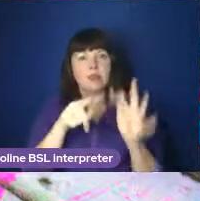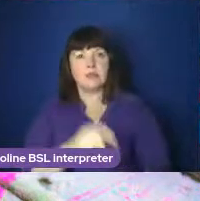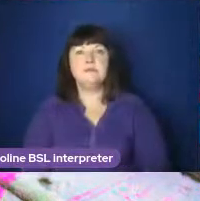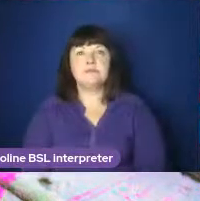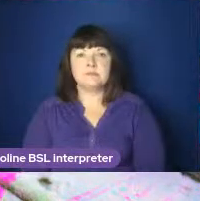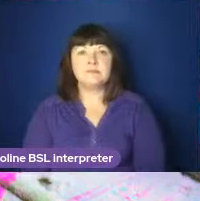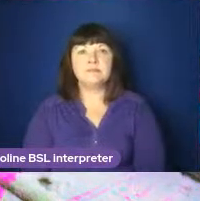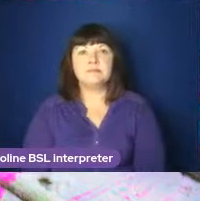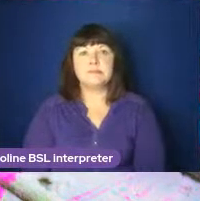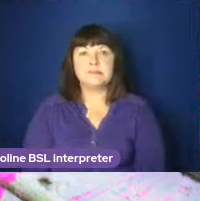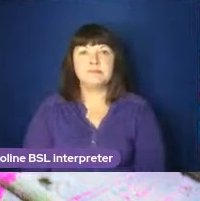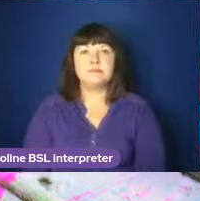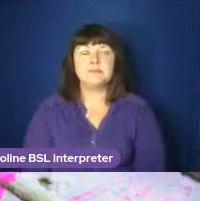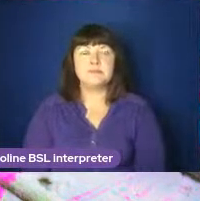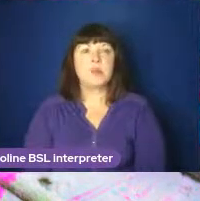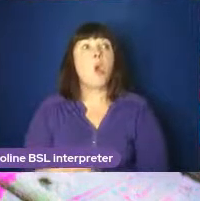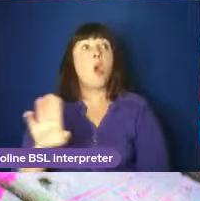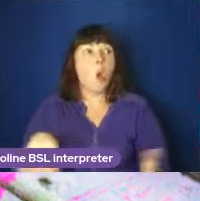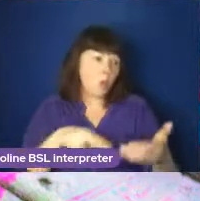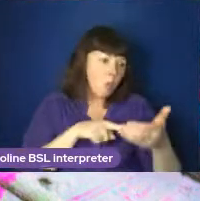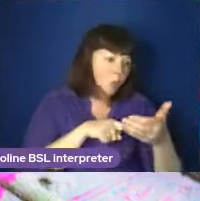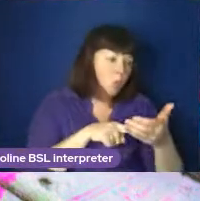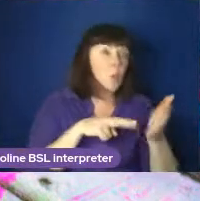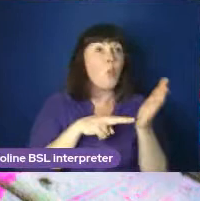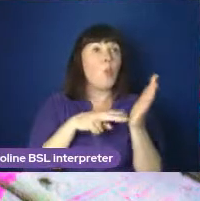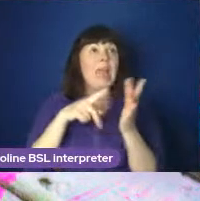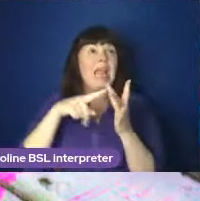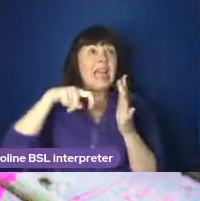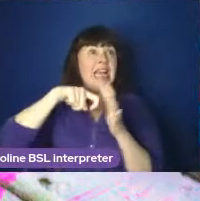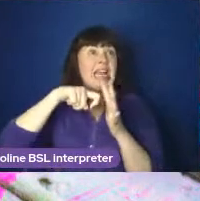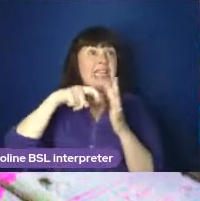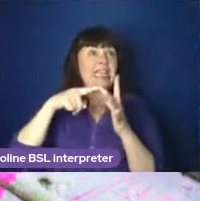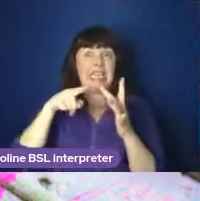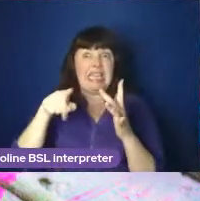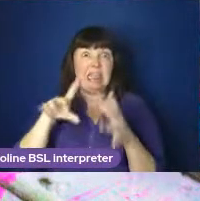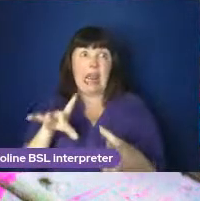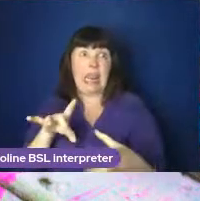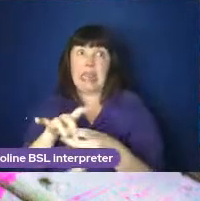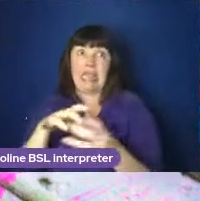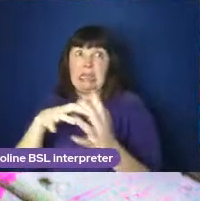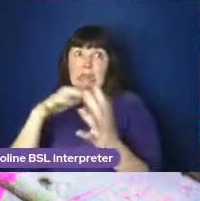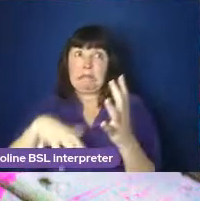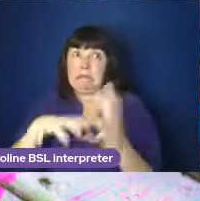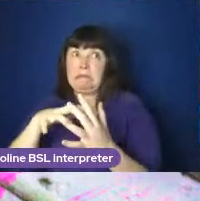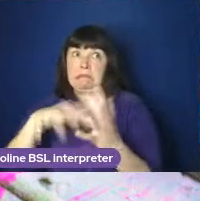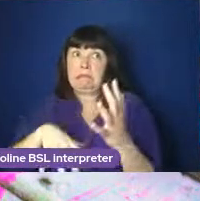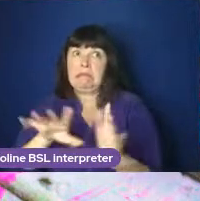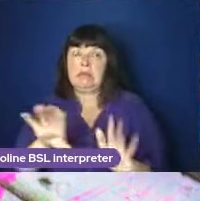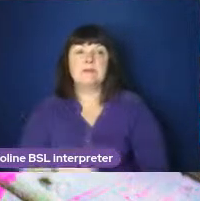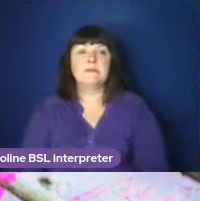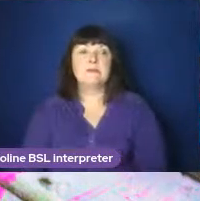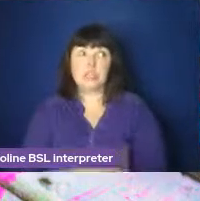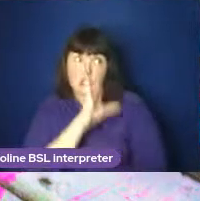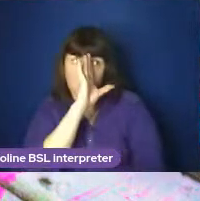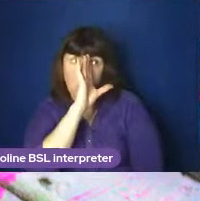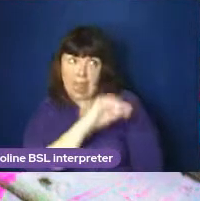Oh, and Nikki has said the link's not working, Jasmine and Oliver. Just let you